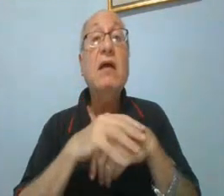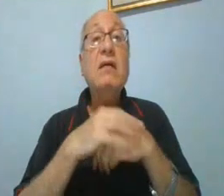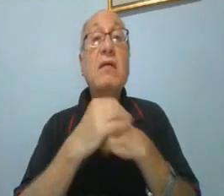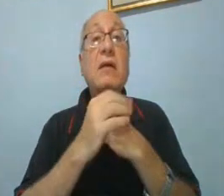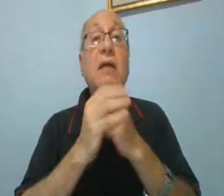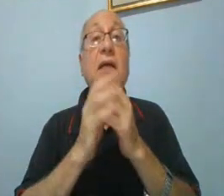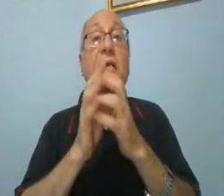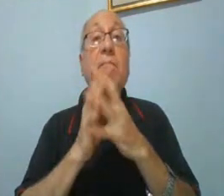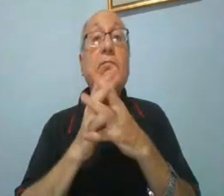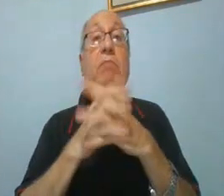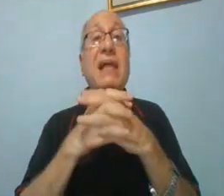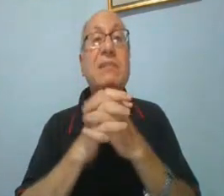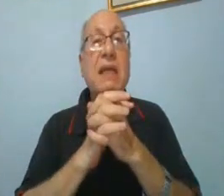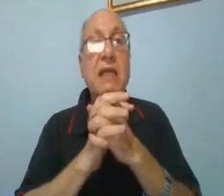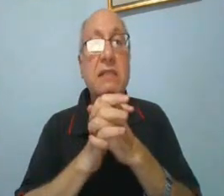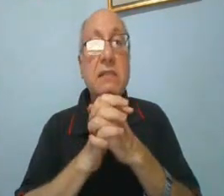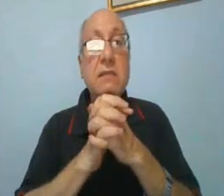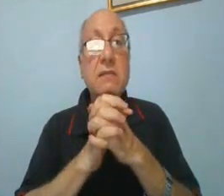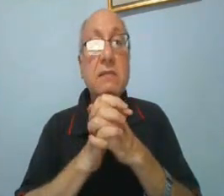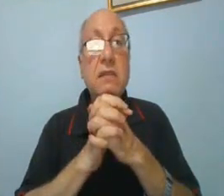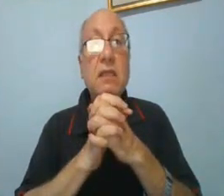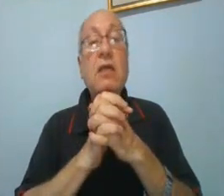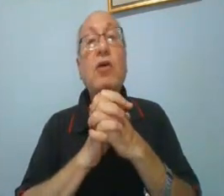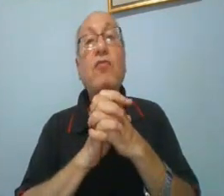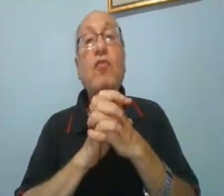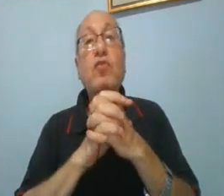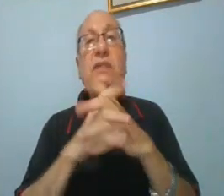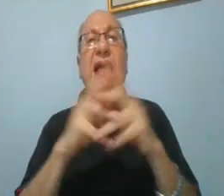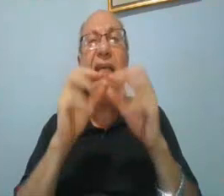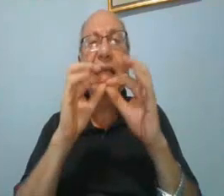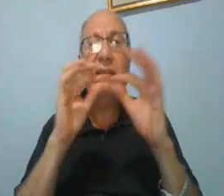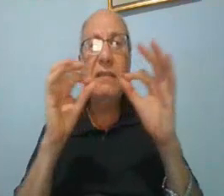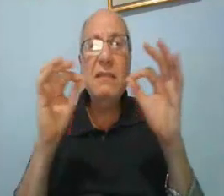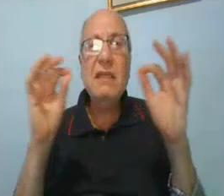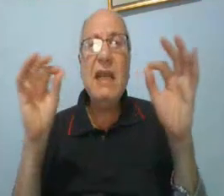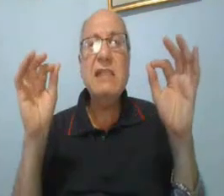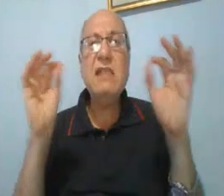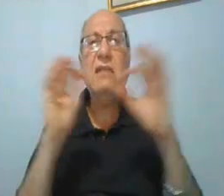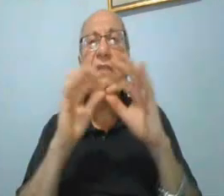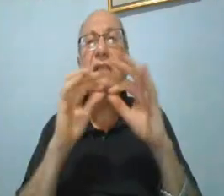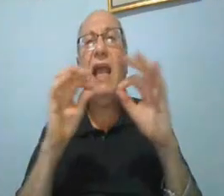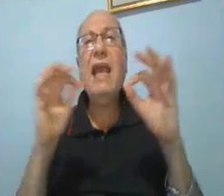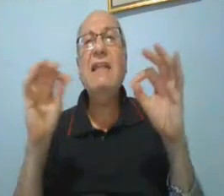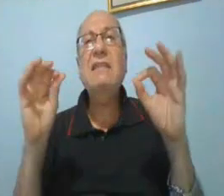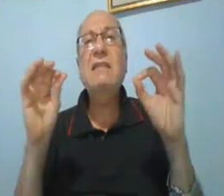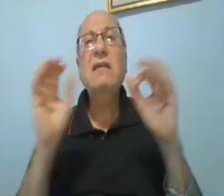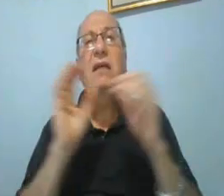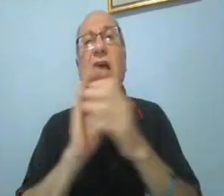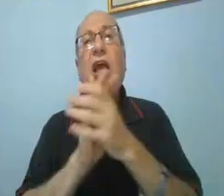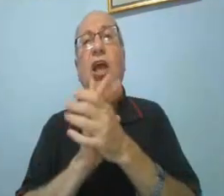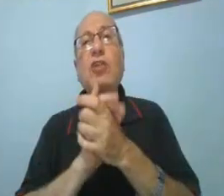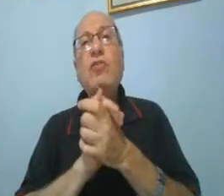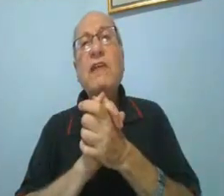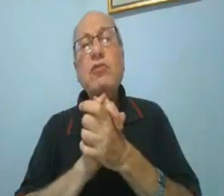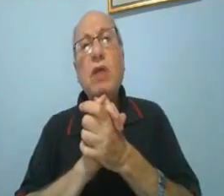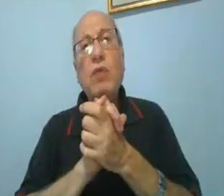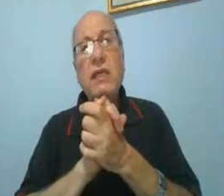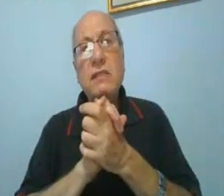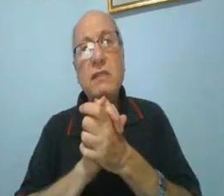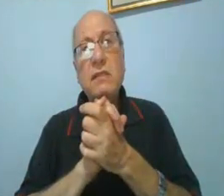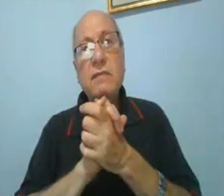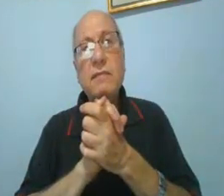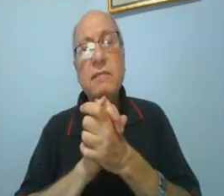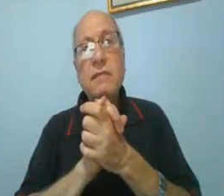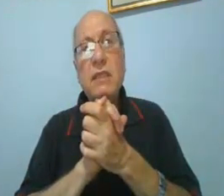is plasma gas for delicate casters and